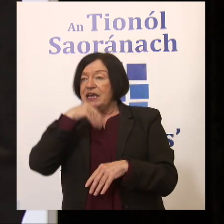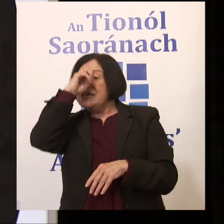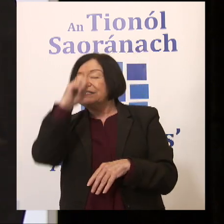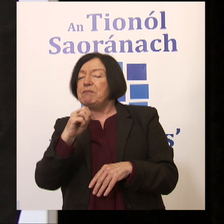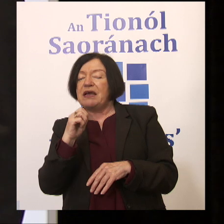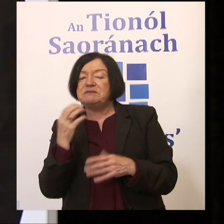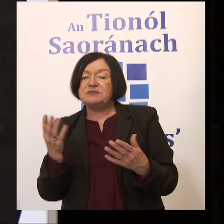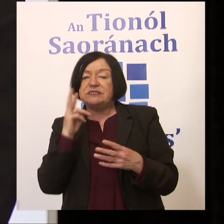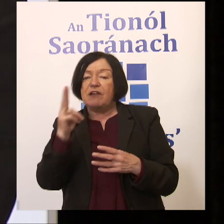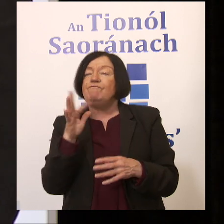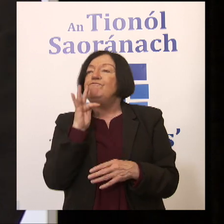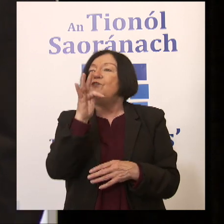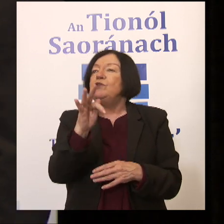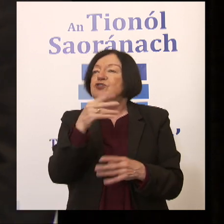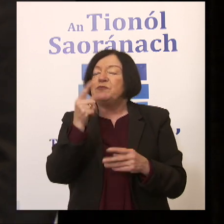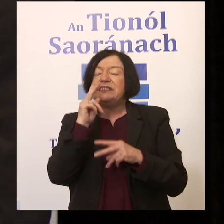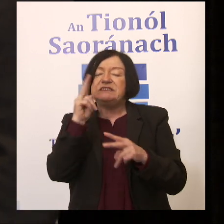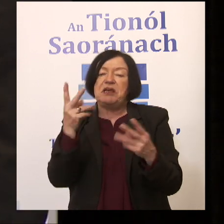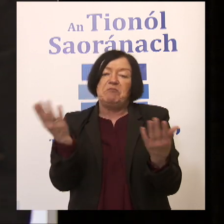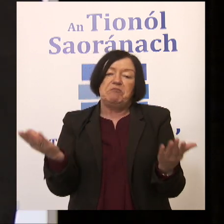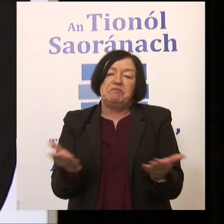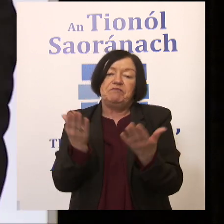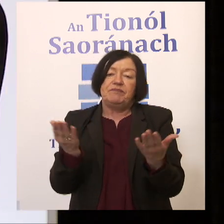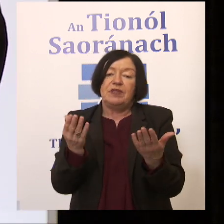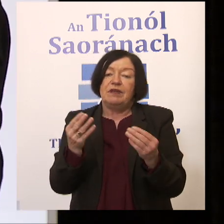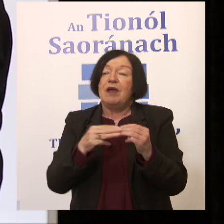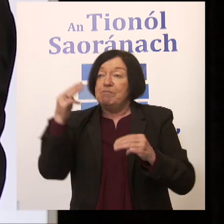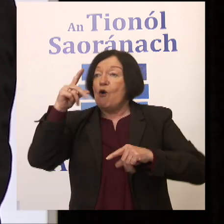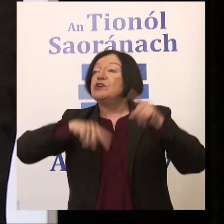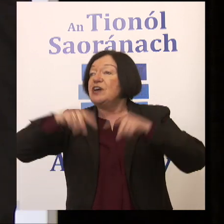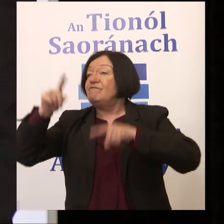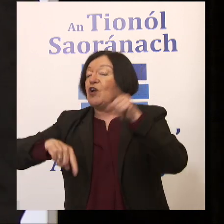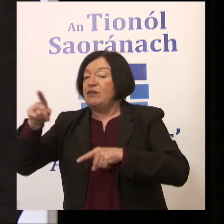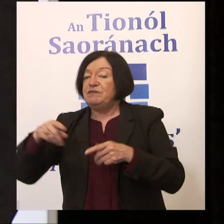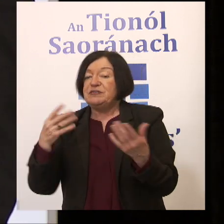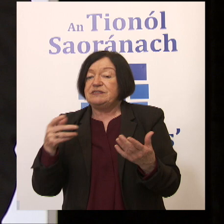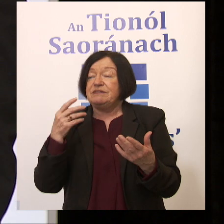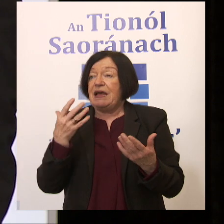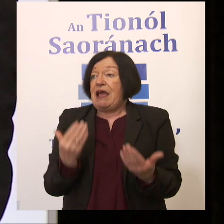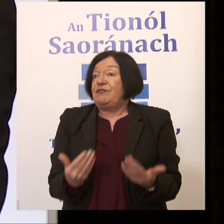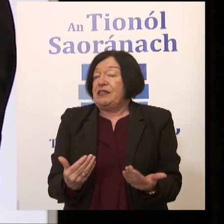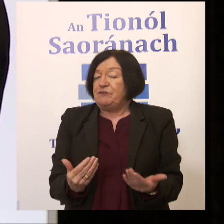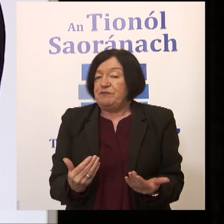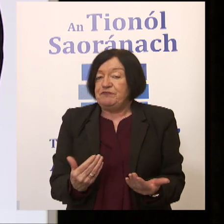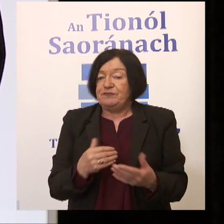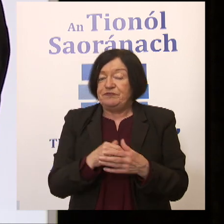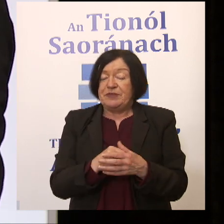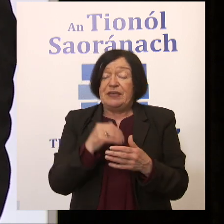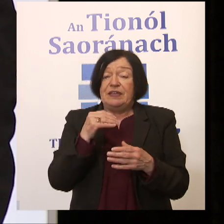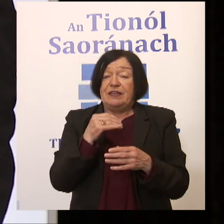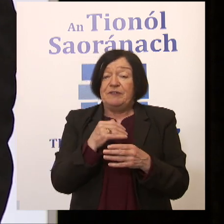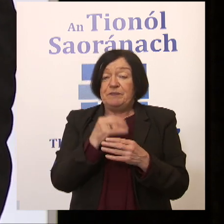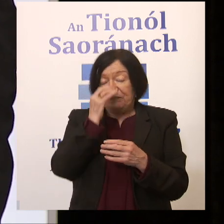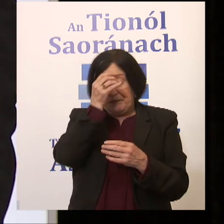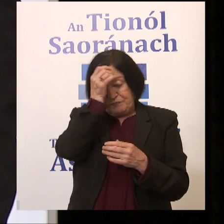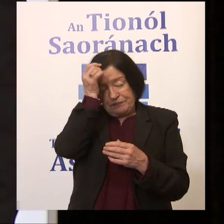to see the future being characterised by a little bit more diversity than maybe that we have in the